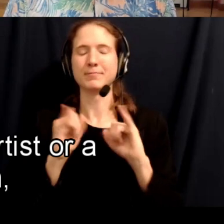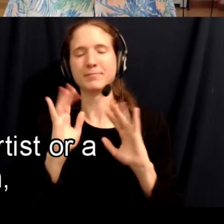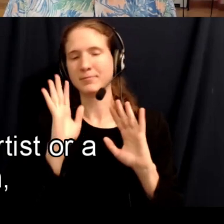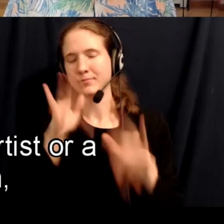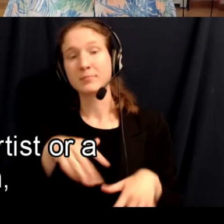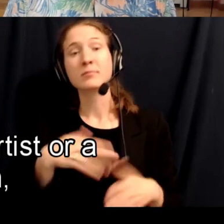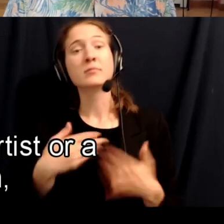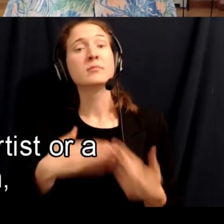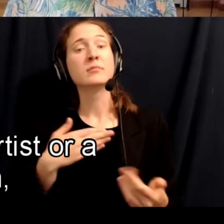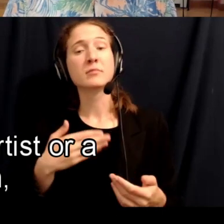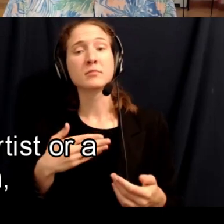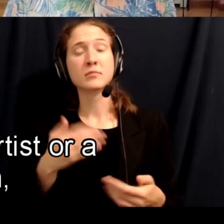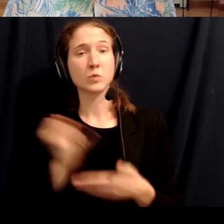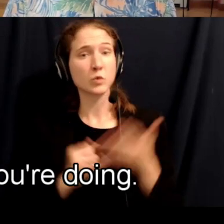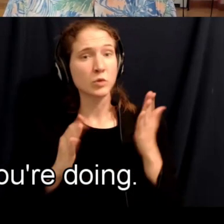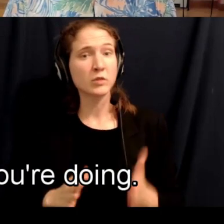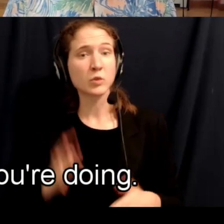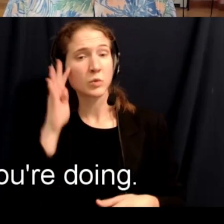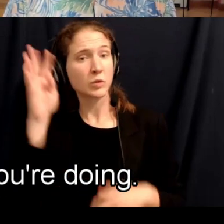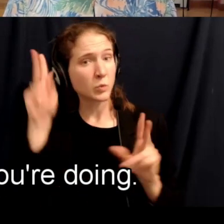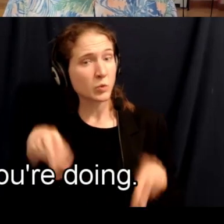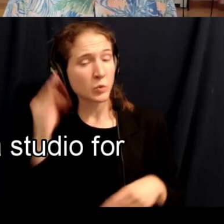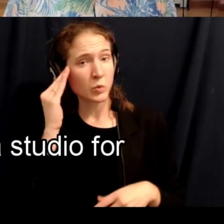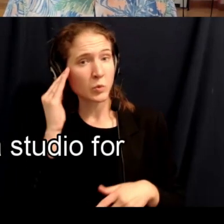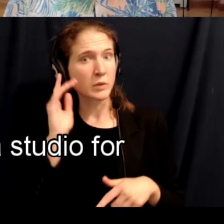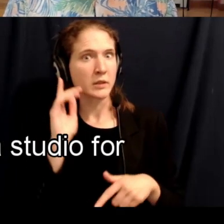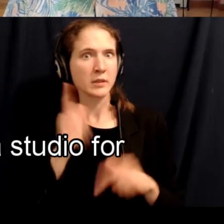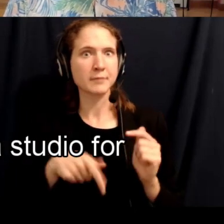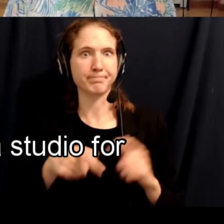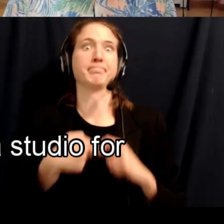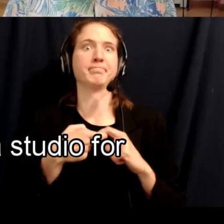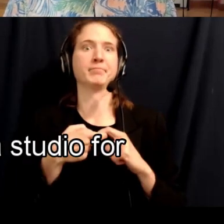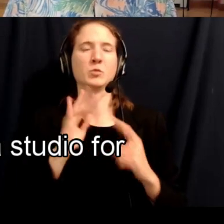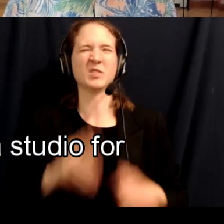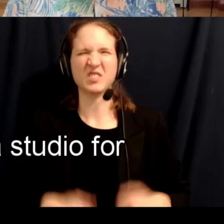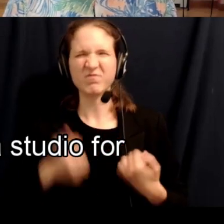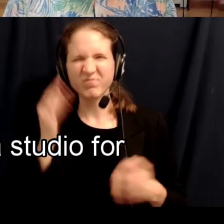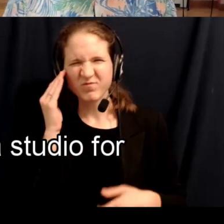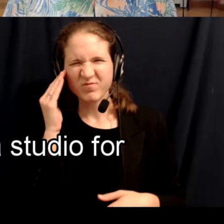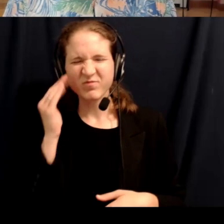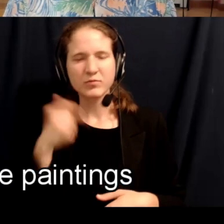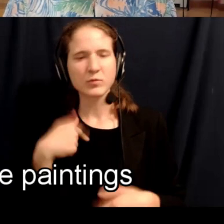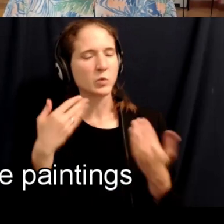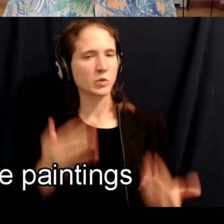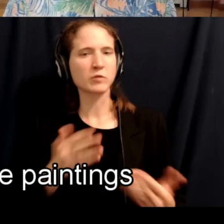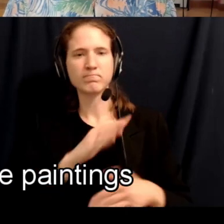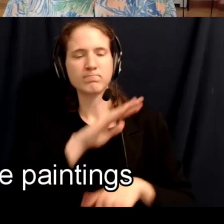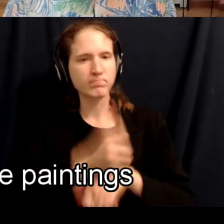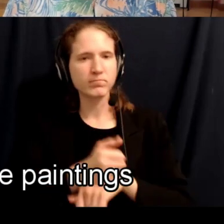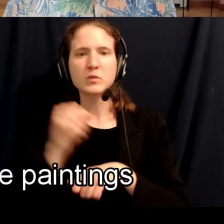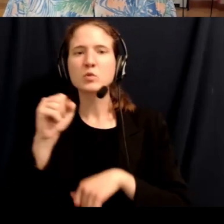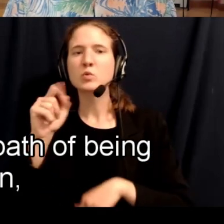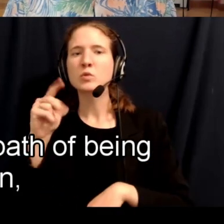So instead of, as an artist or a creative person, you can't just stop what you're doing. So I ended up creating a studio for myself where I was painting